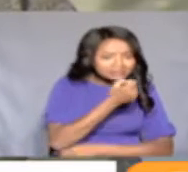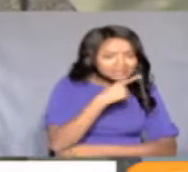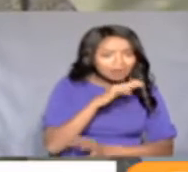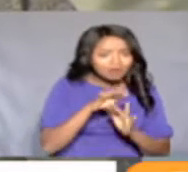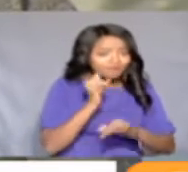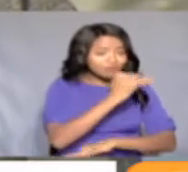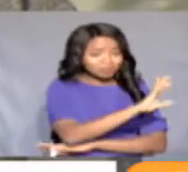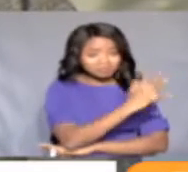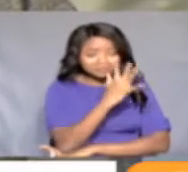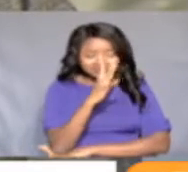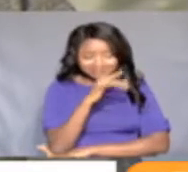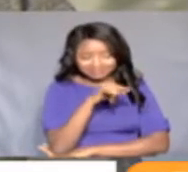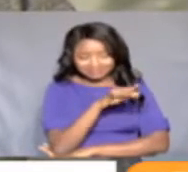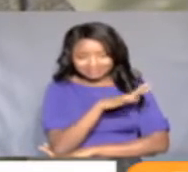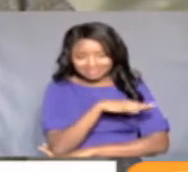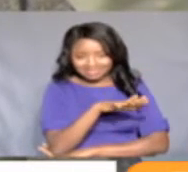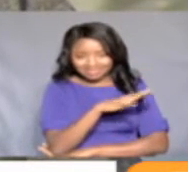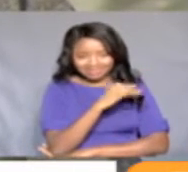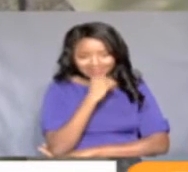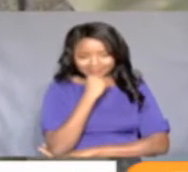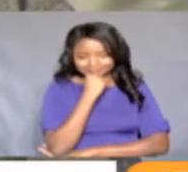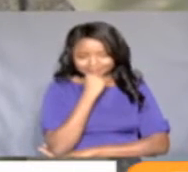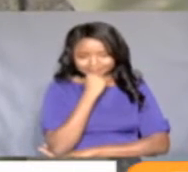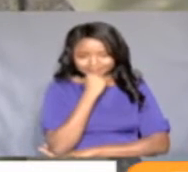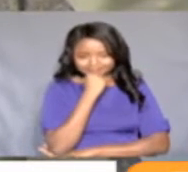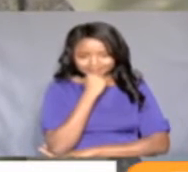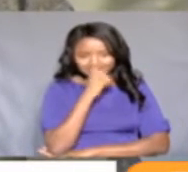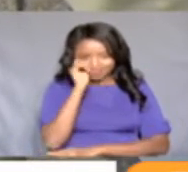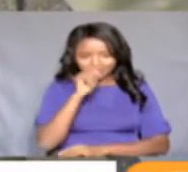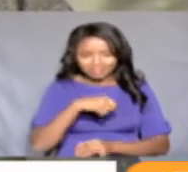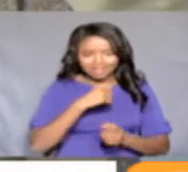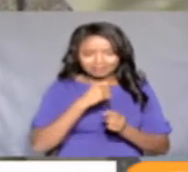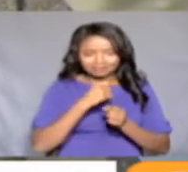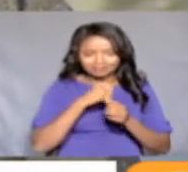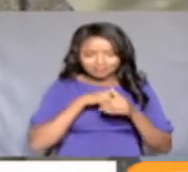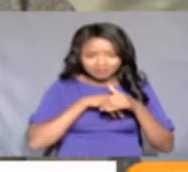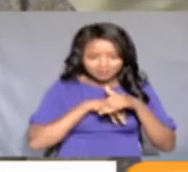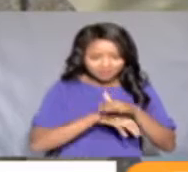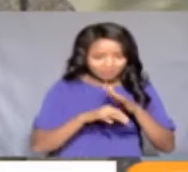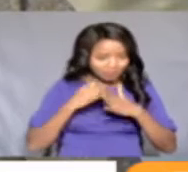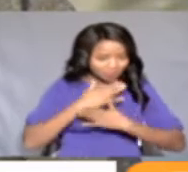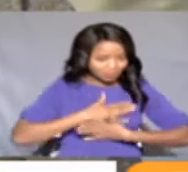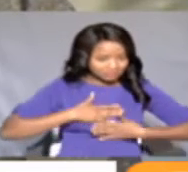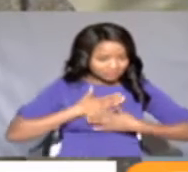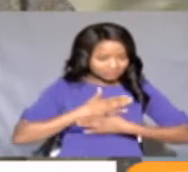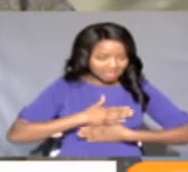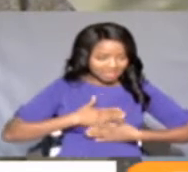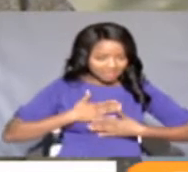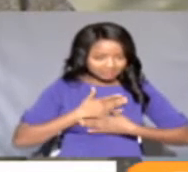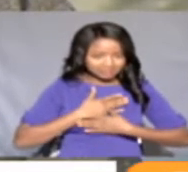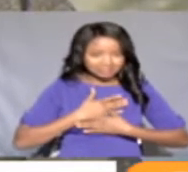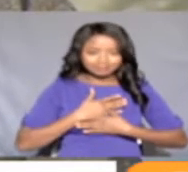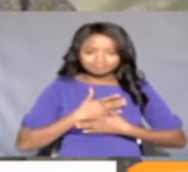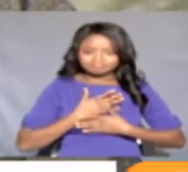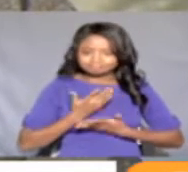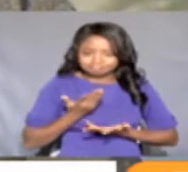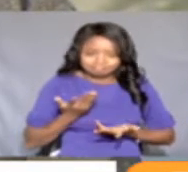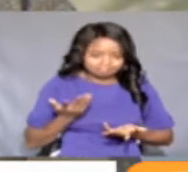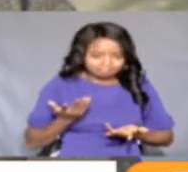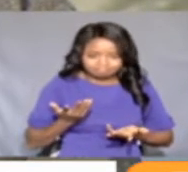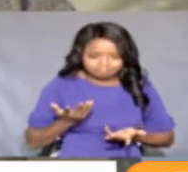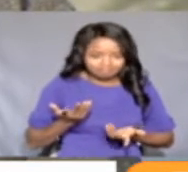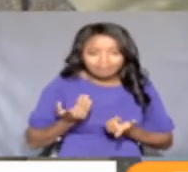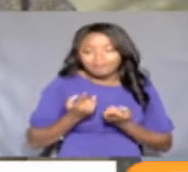cannot demystify everything through scientific models. But medicinal plants, indeed, we